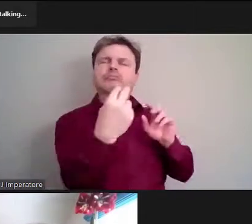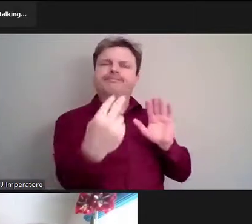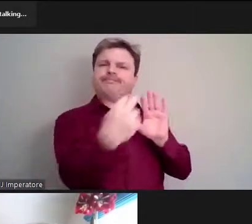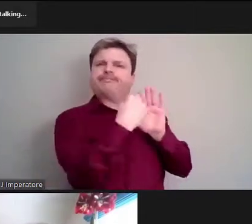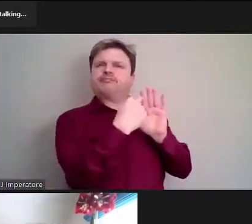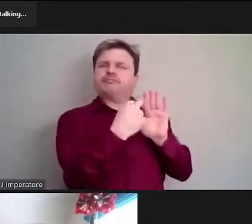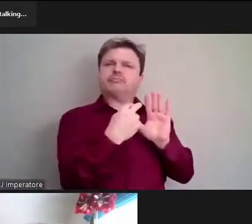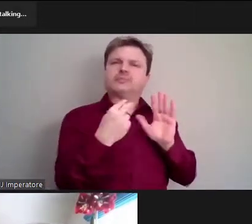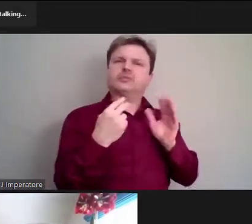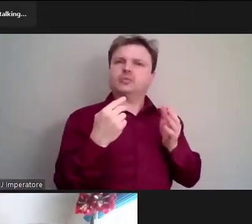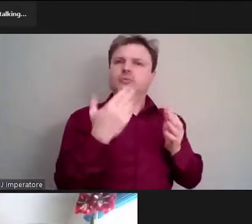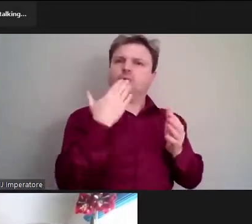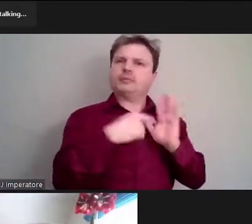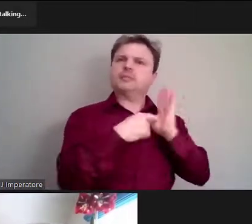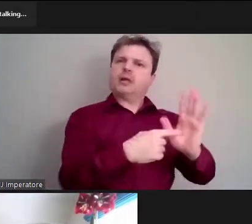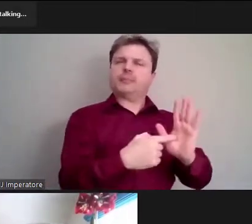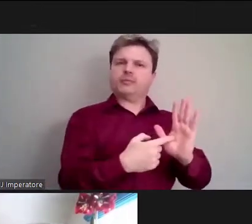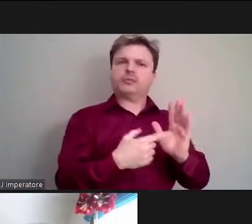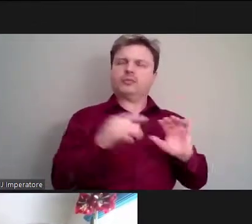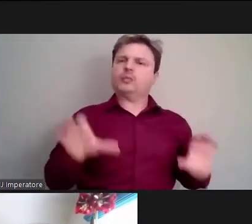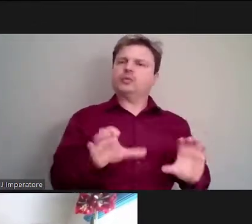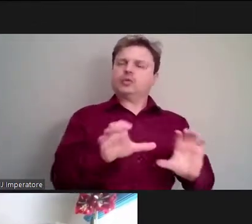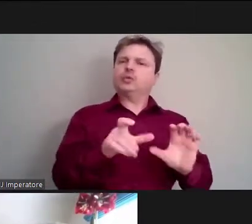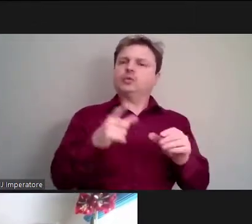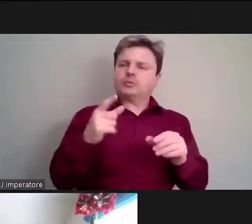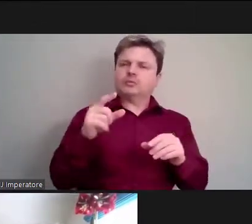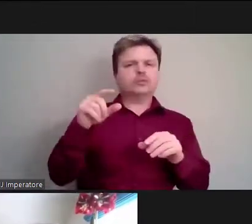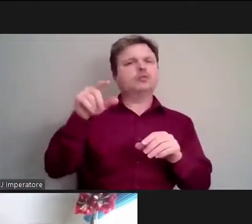into accessible practices and incorporating them.